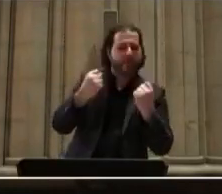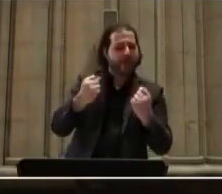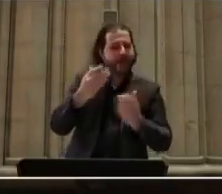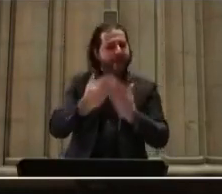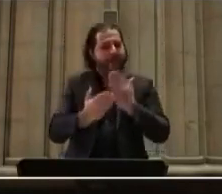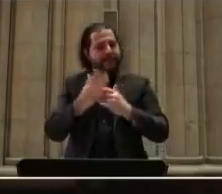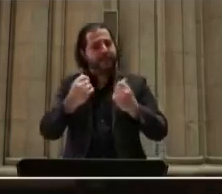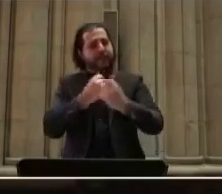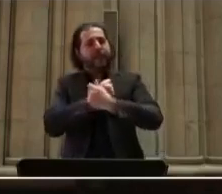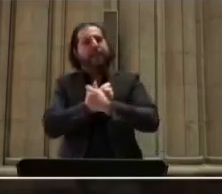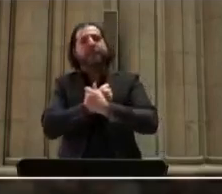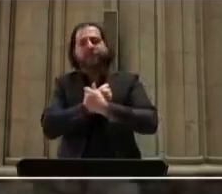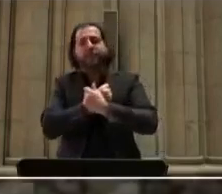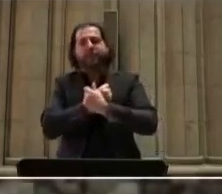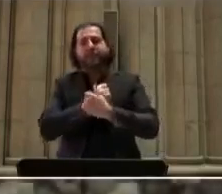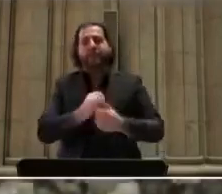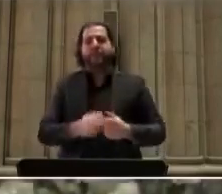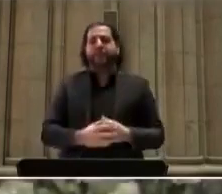love.